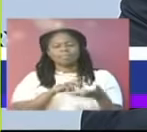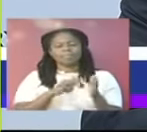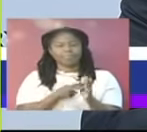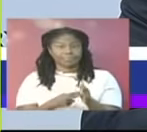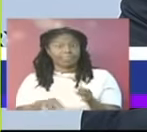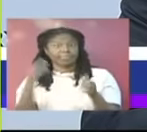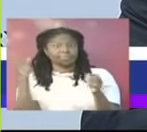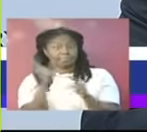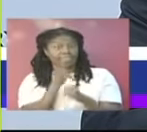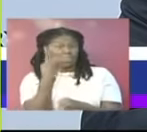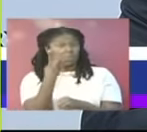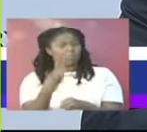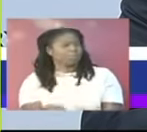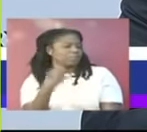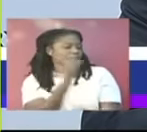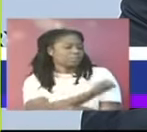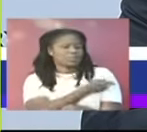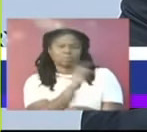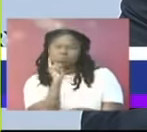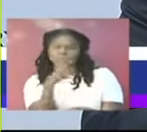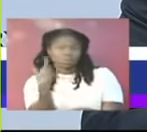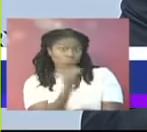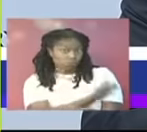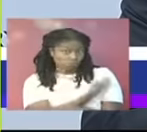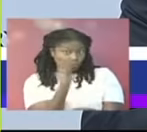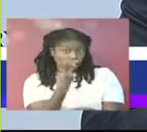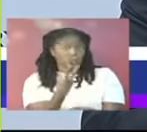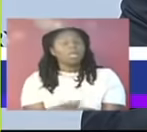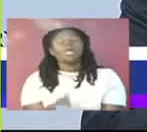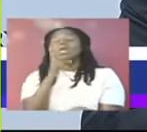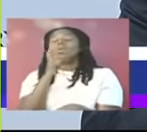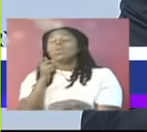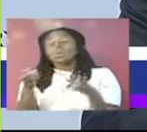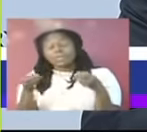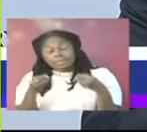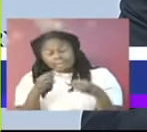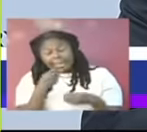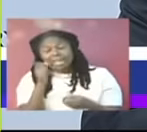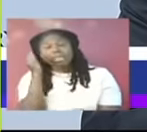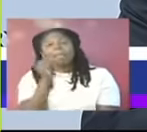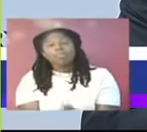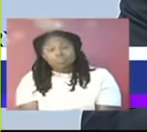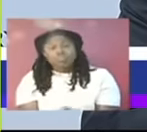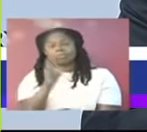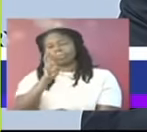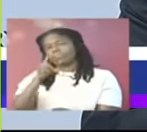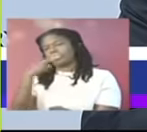and second dose of a WHO-approved vaccine schedule, numbered at